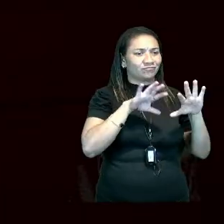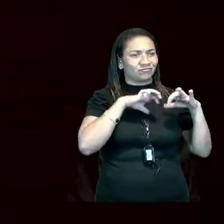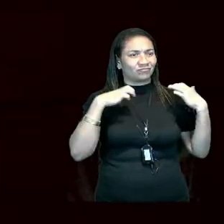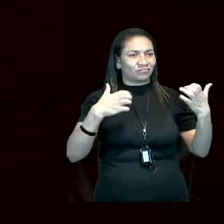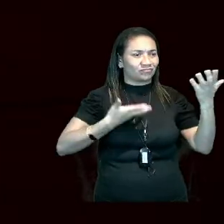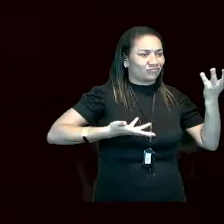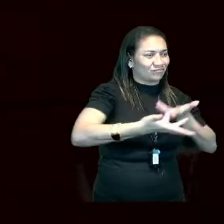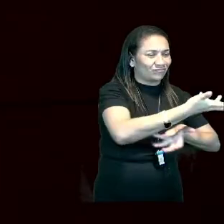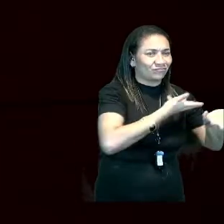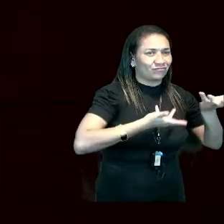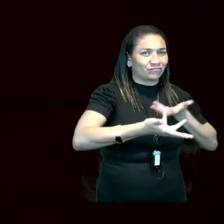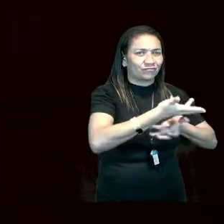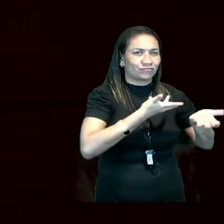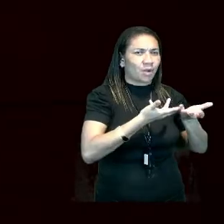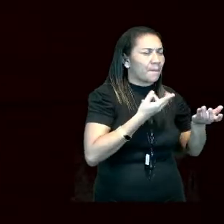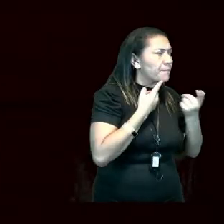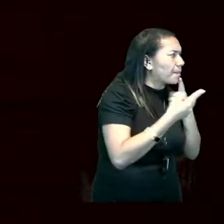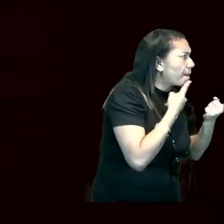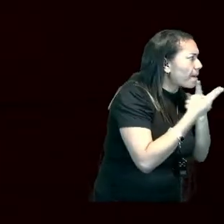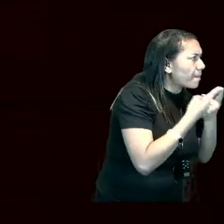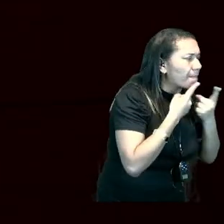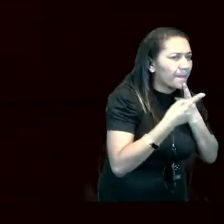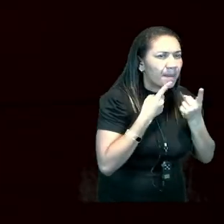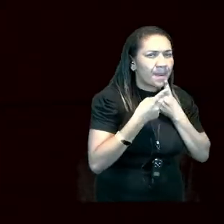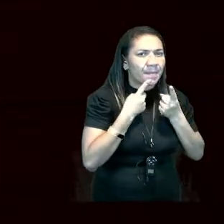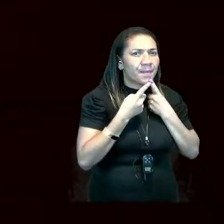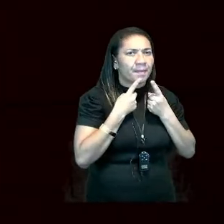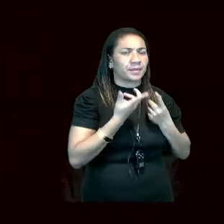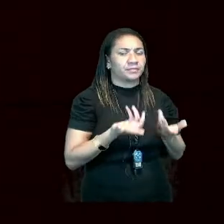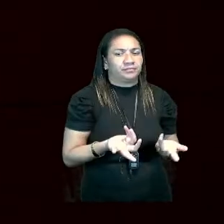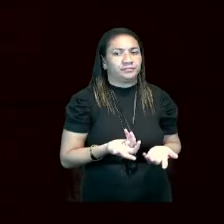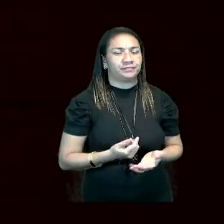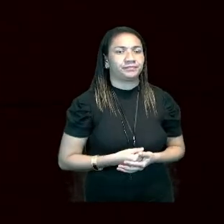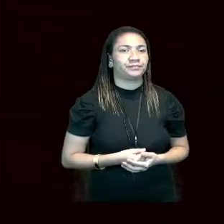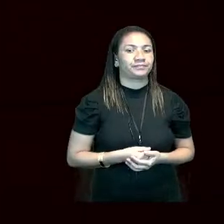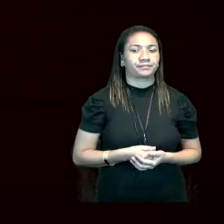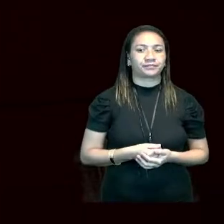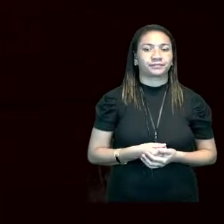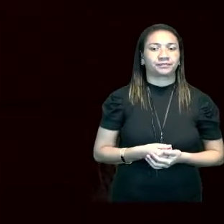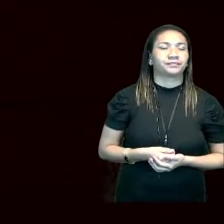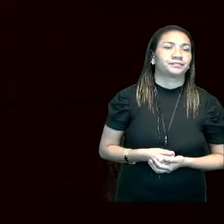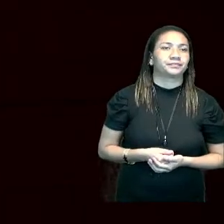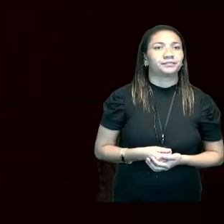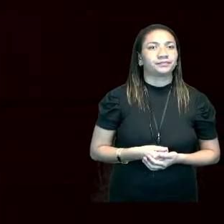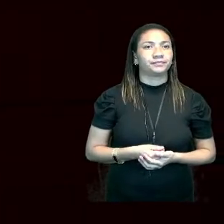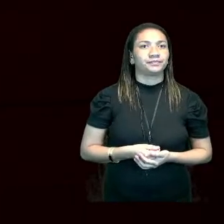connect in our second conversation panel.